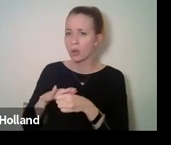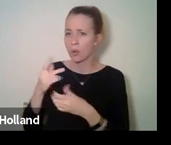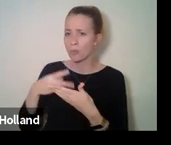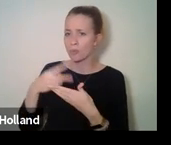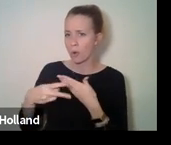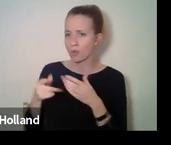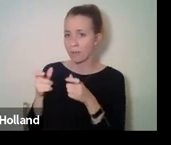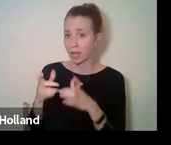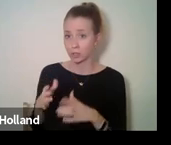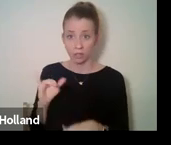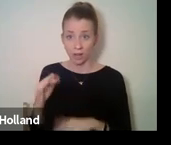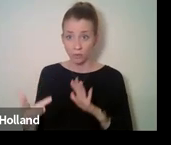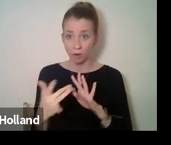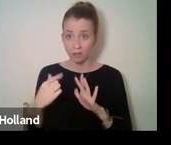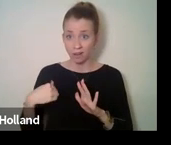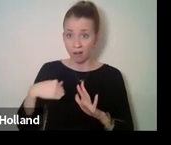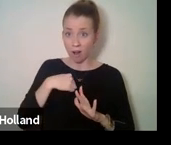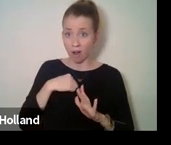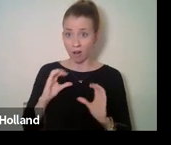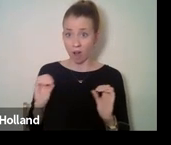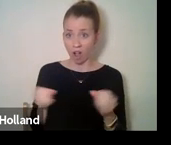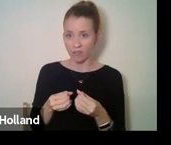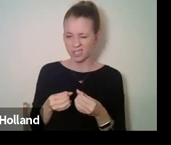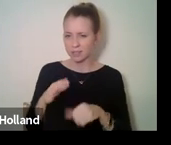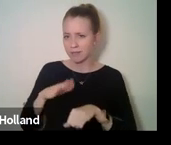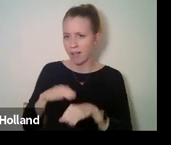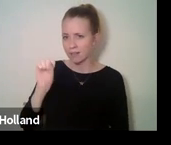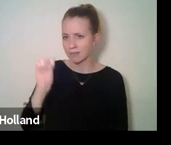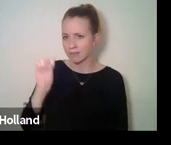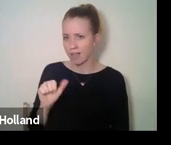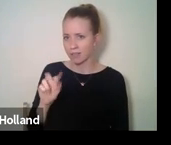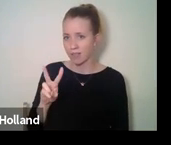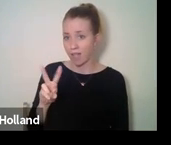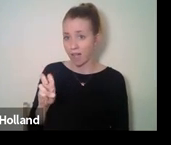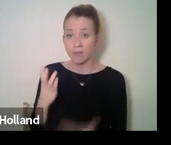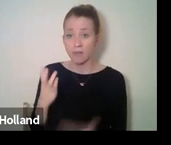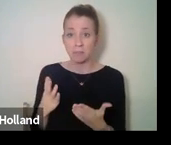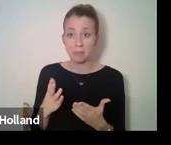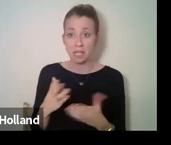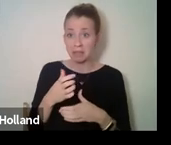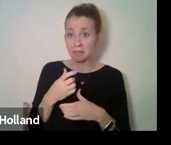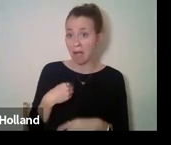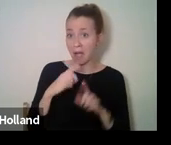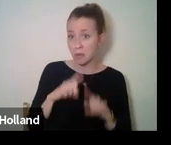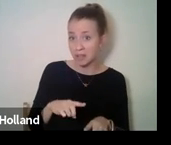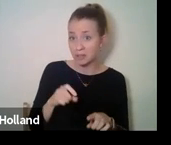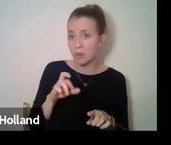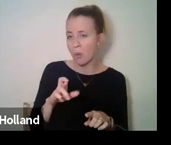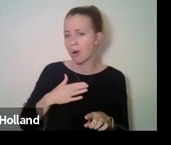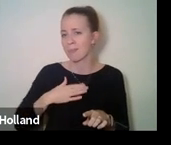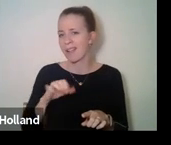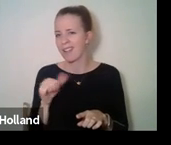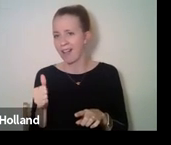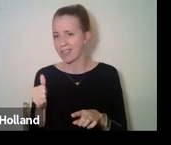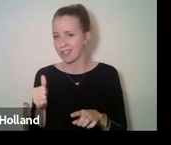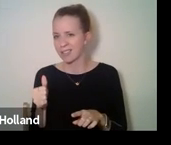contact our offices, which are on South Avenue, you might get a hold of myself or my colleagues,